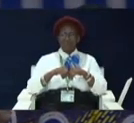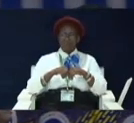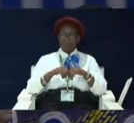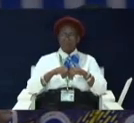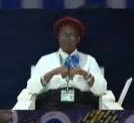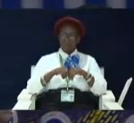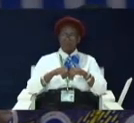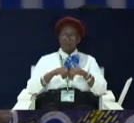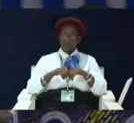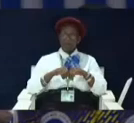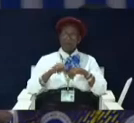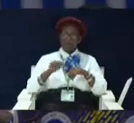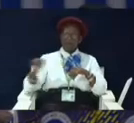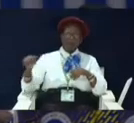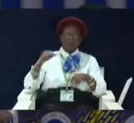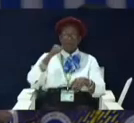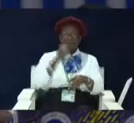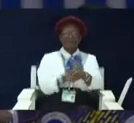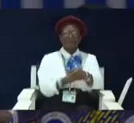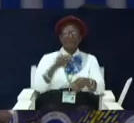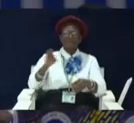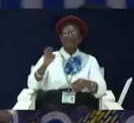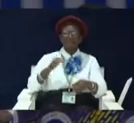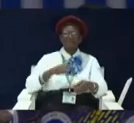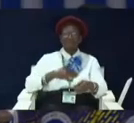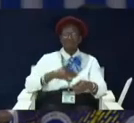A daughter of mine applied for